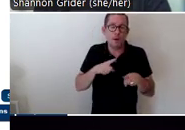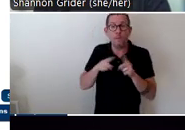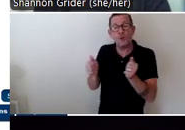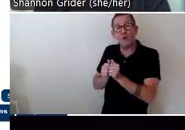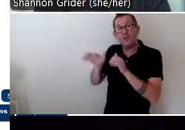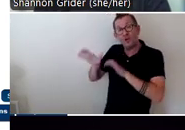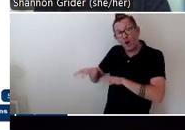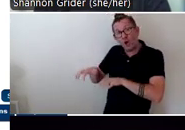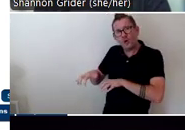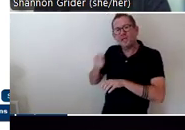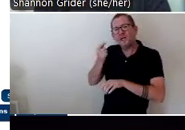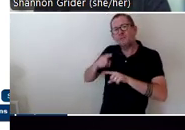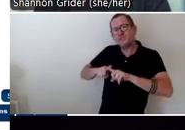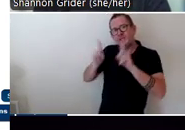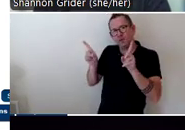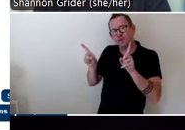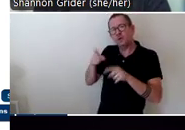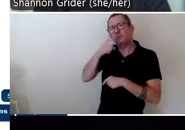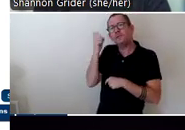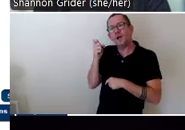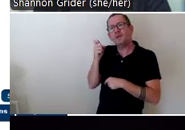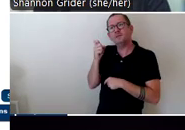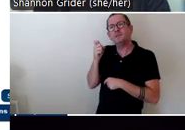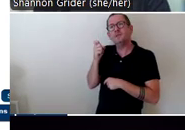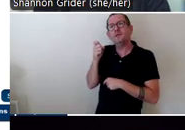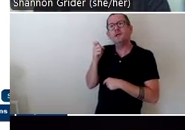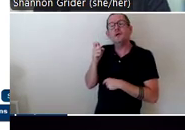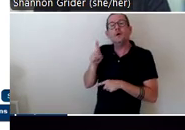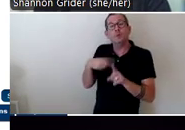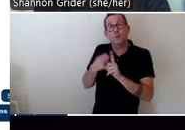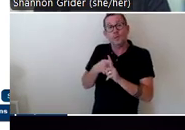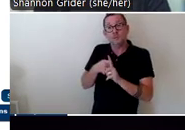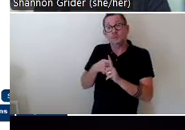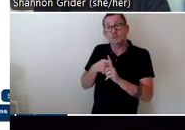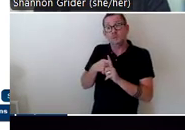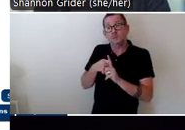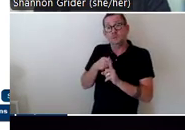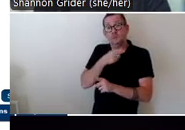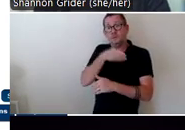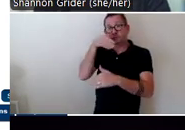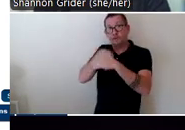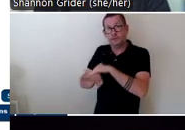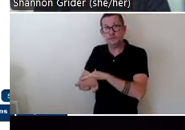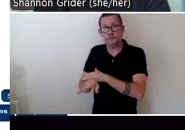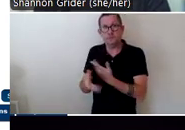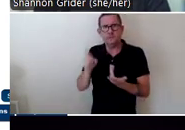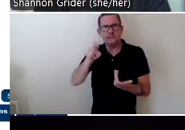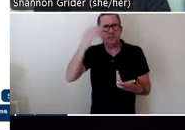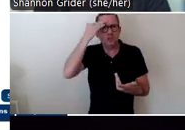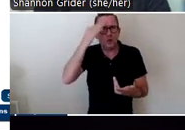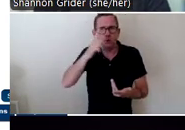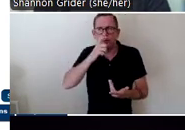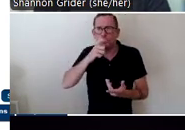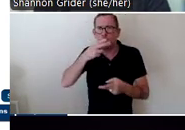materials easier than captioners. But with captioners, sometimes they have to go ahead and input some information into